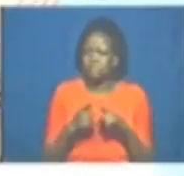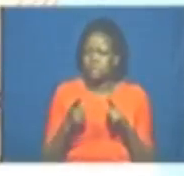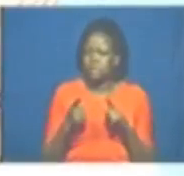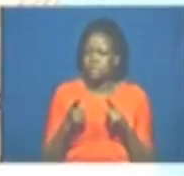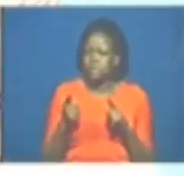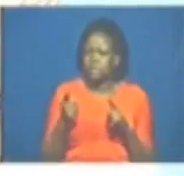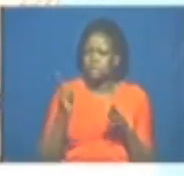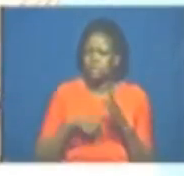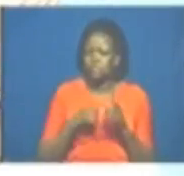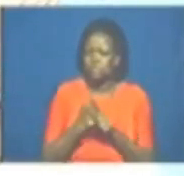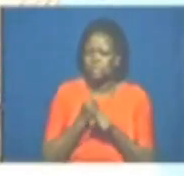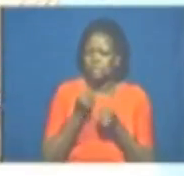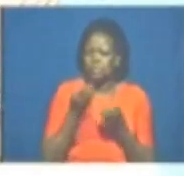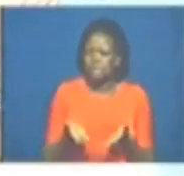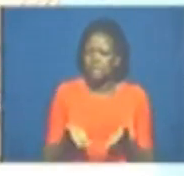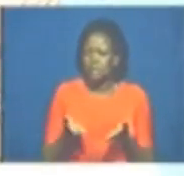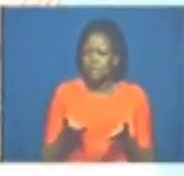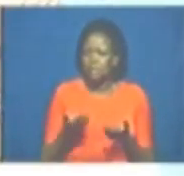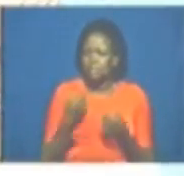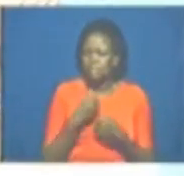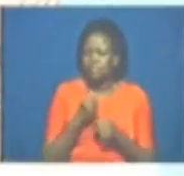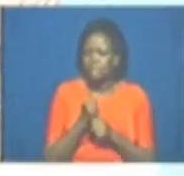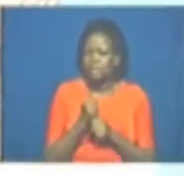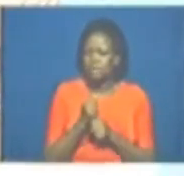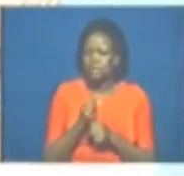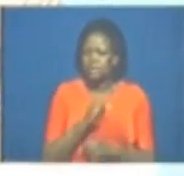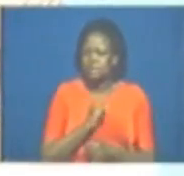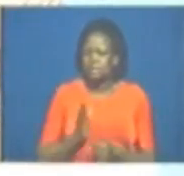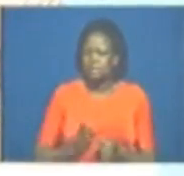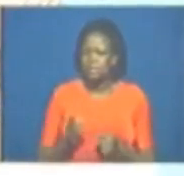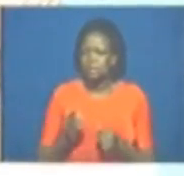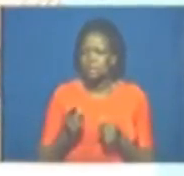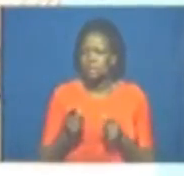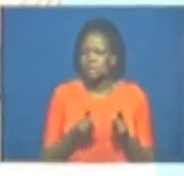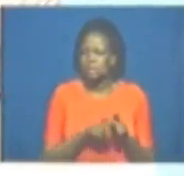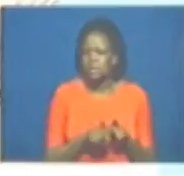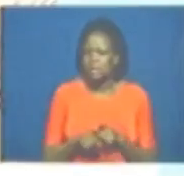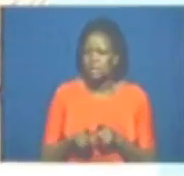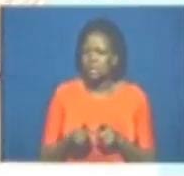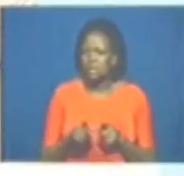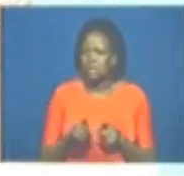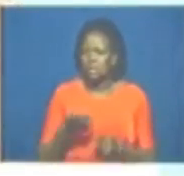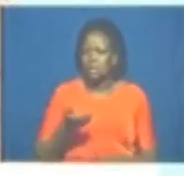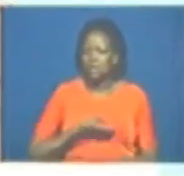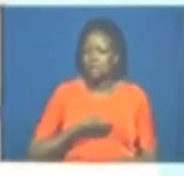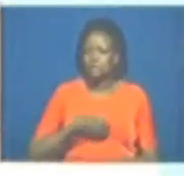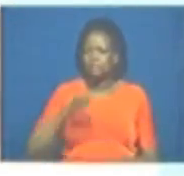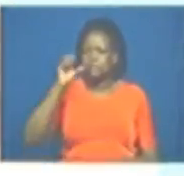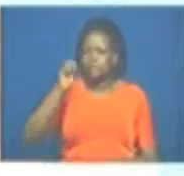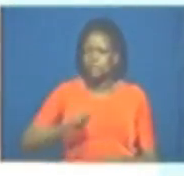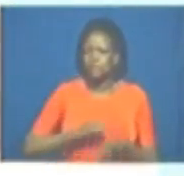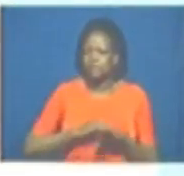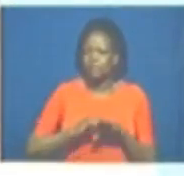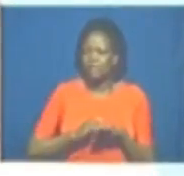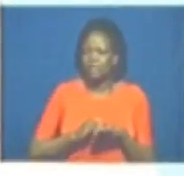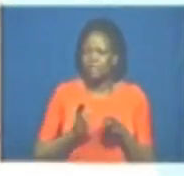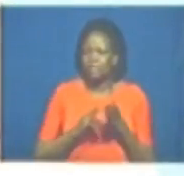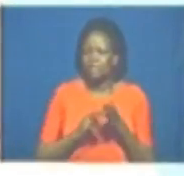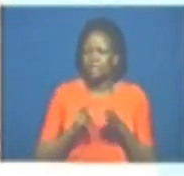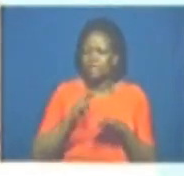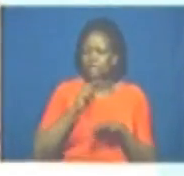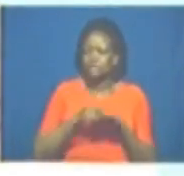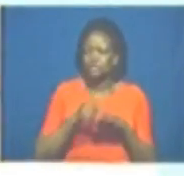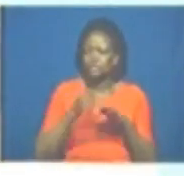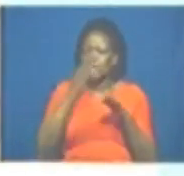we did here is we made the Senate like the Provincial Council of South Africa. So it's overshadowed by the National Assembly.